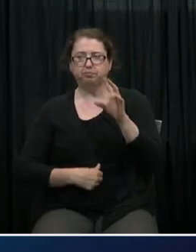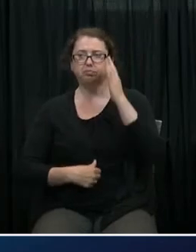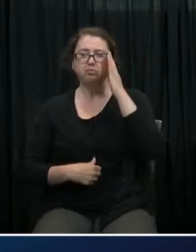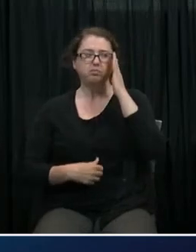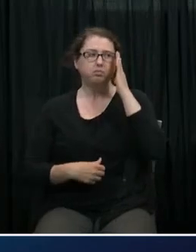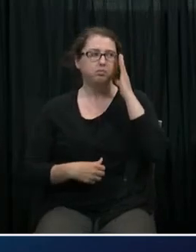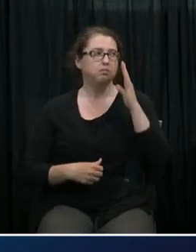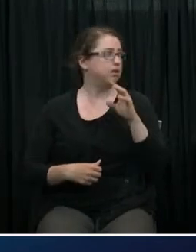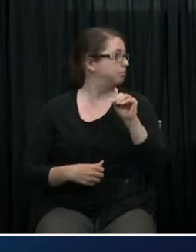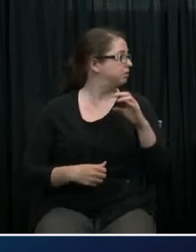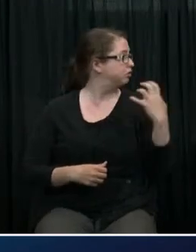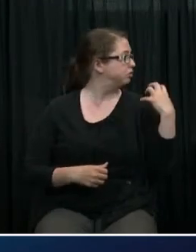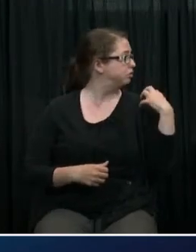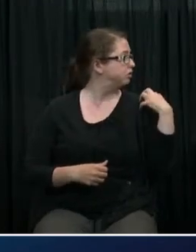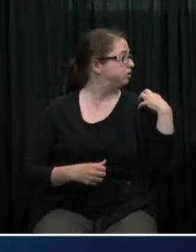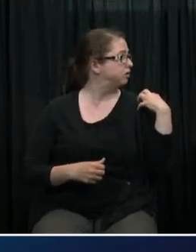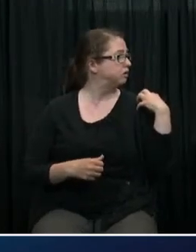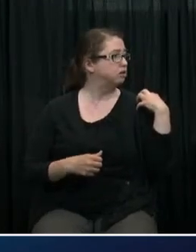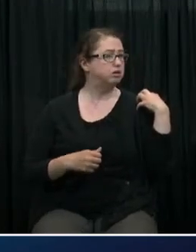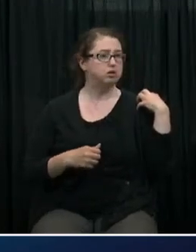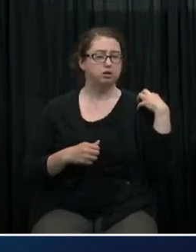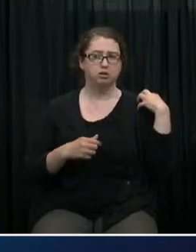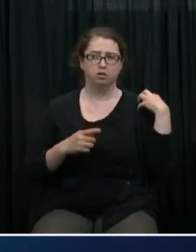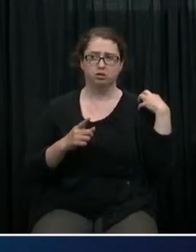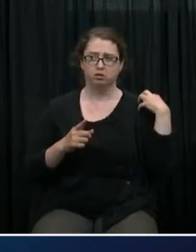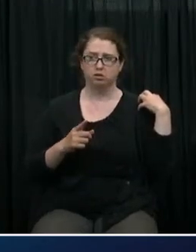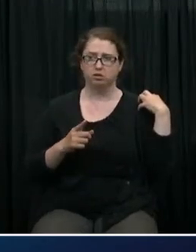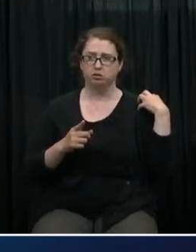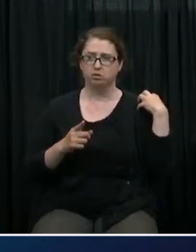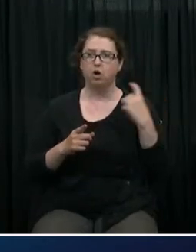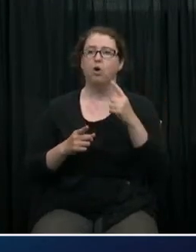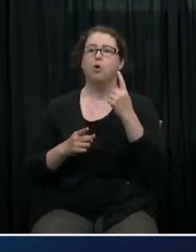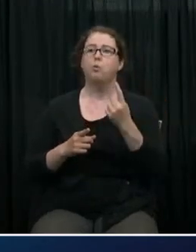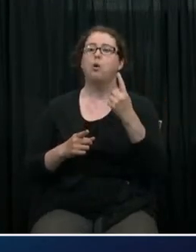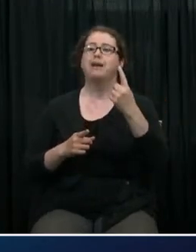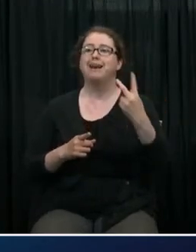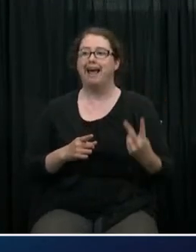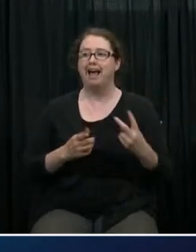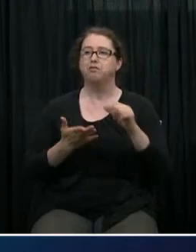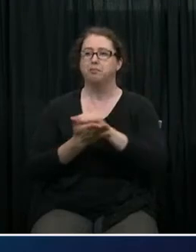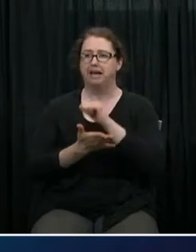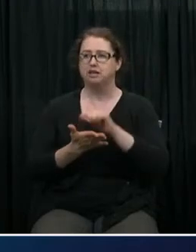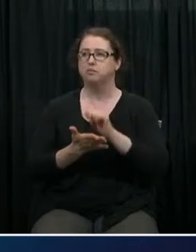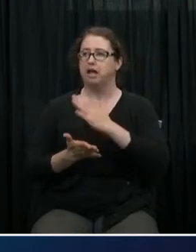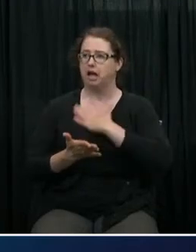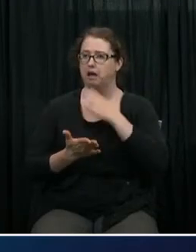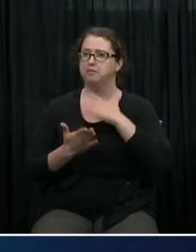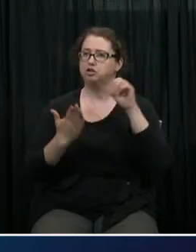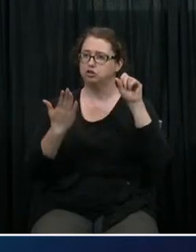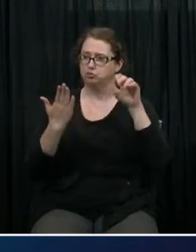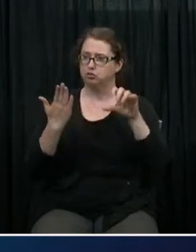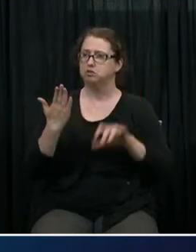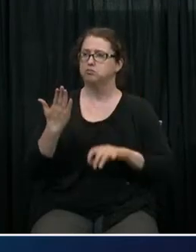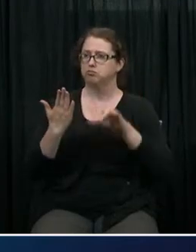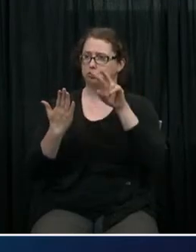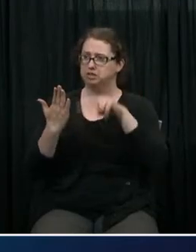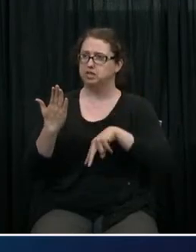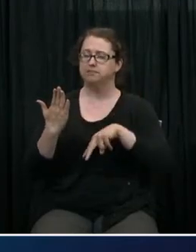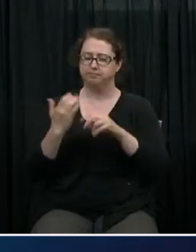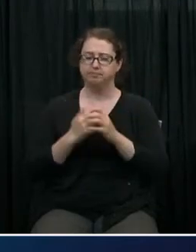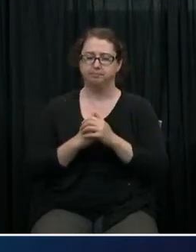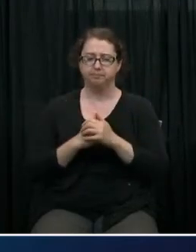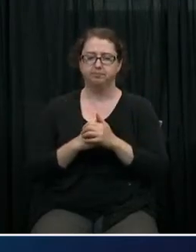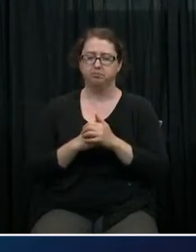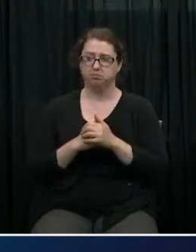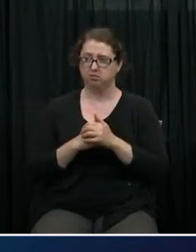Chair, we have a 1.5 page. I'll be glad to read. It's up to you if we read